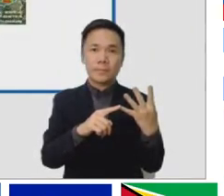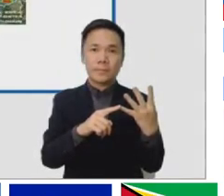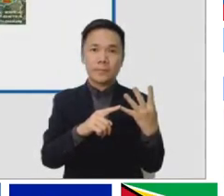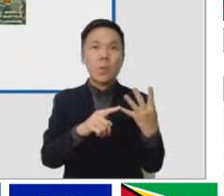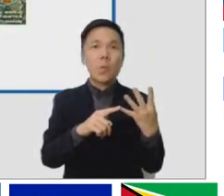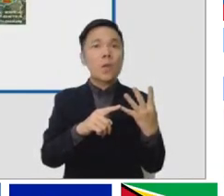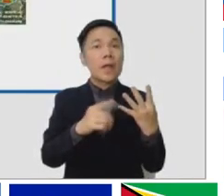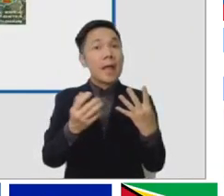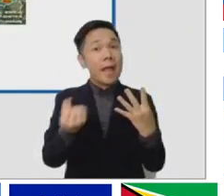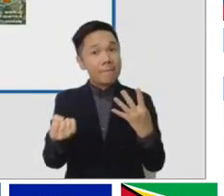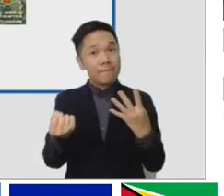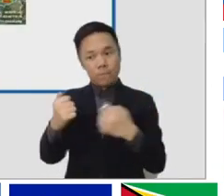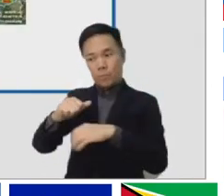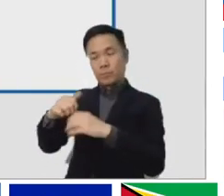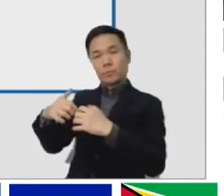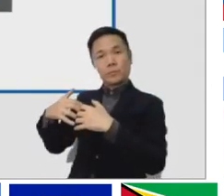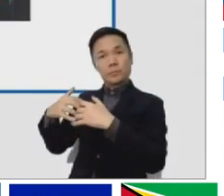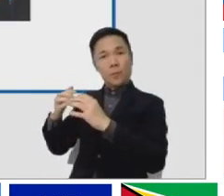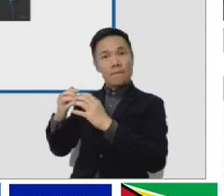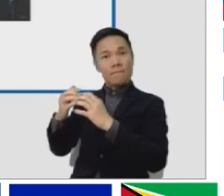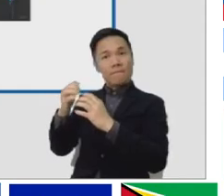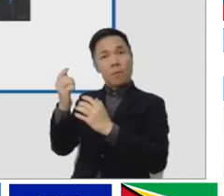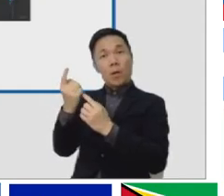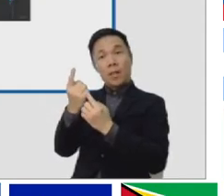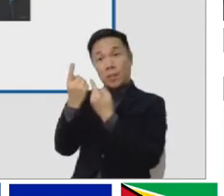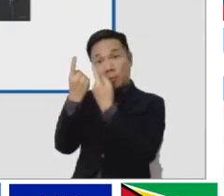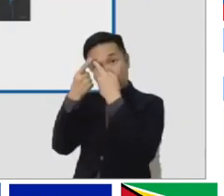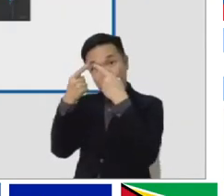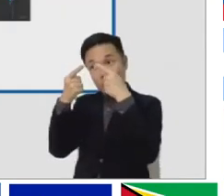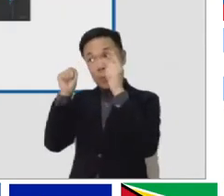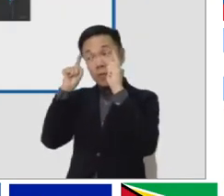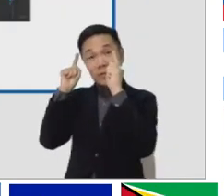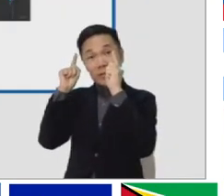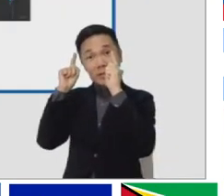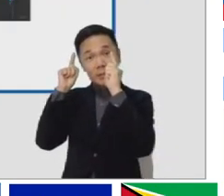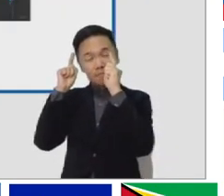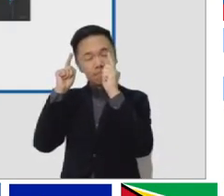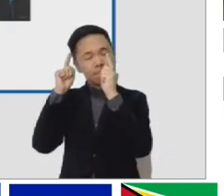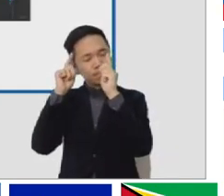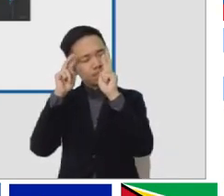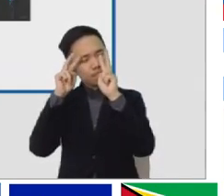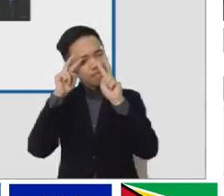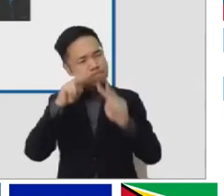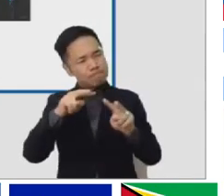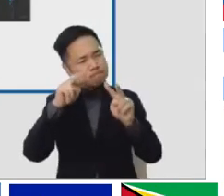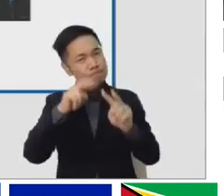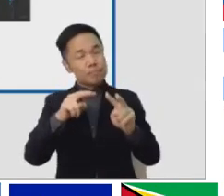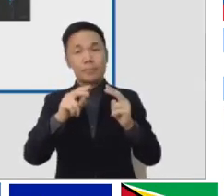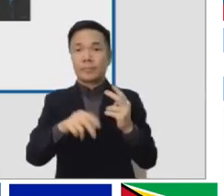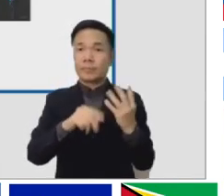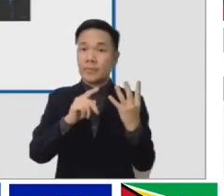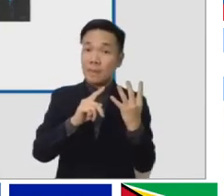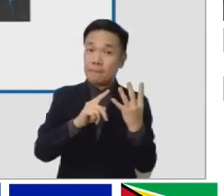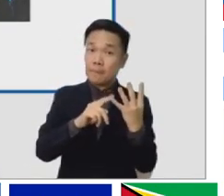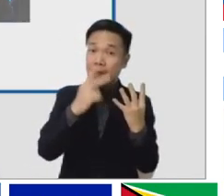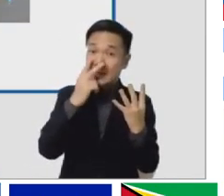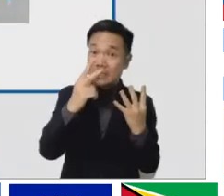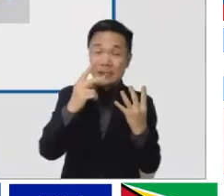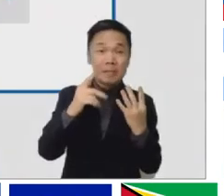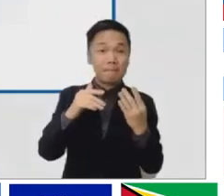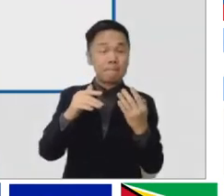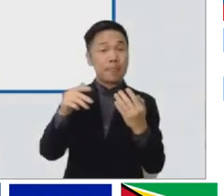we are just enabling the interpretation and use of the Earth, images that are taken